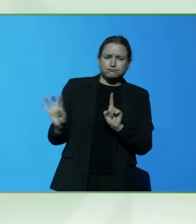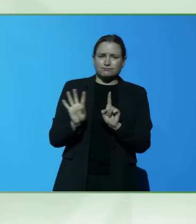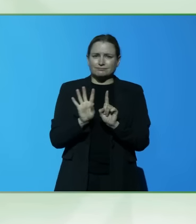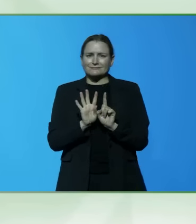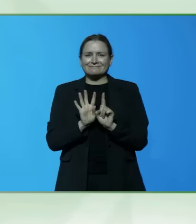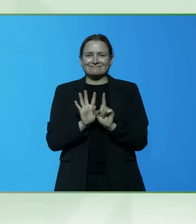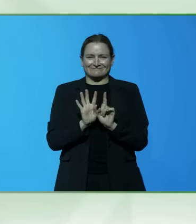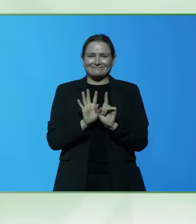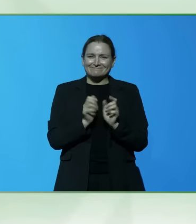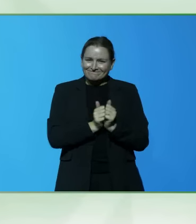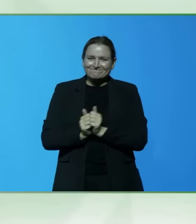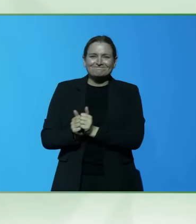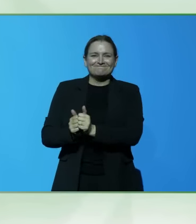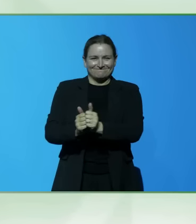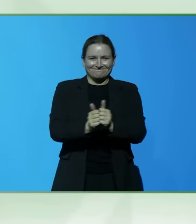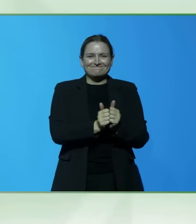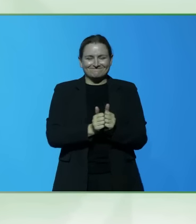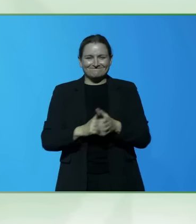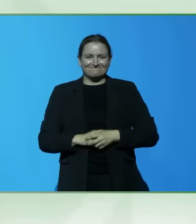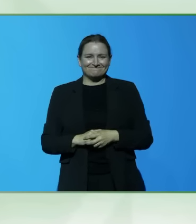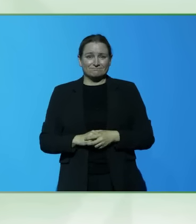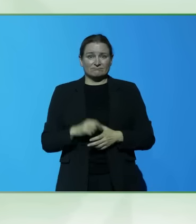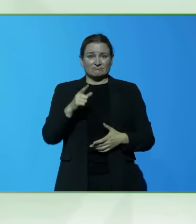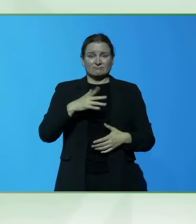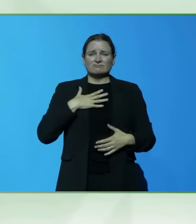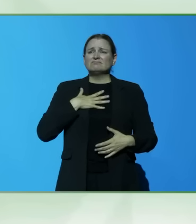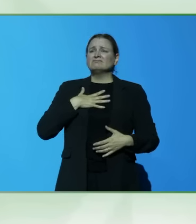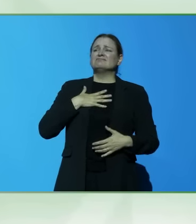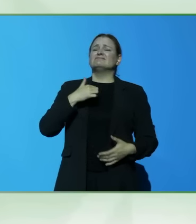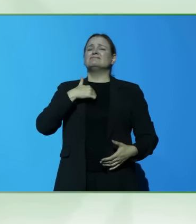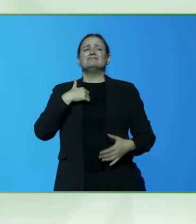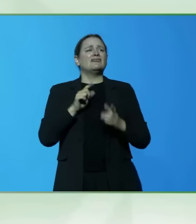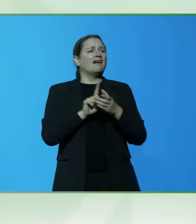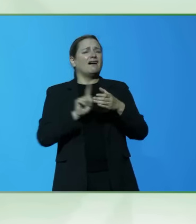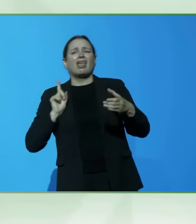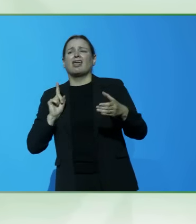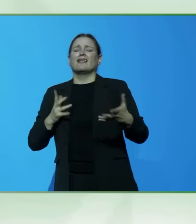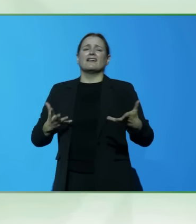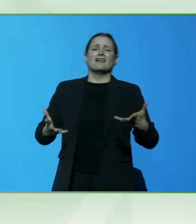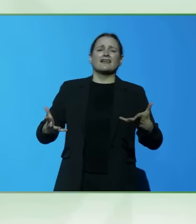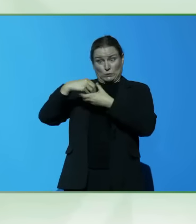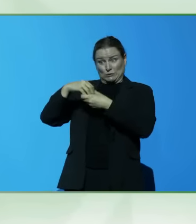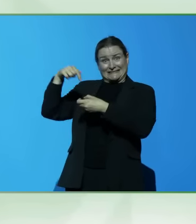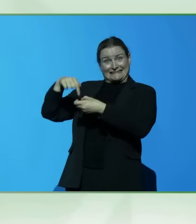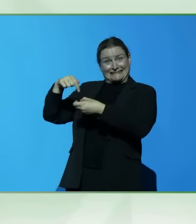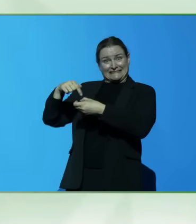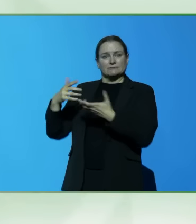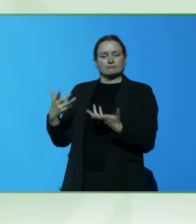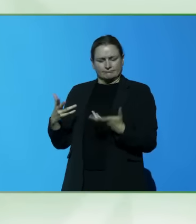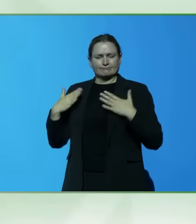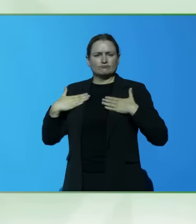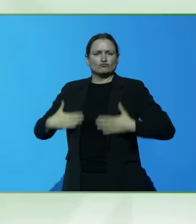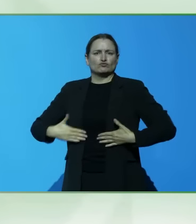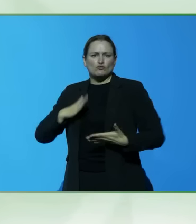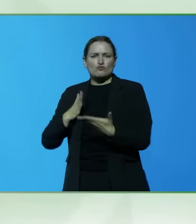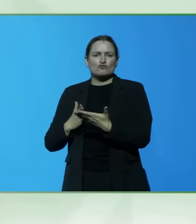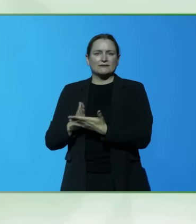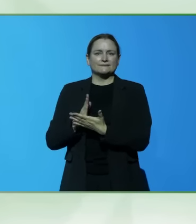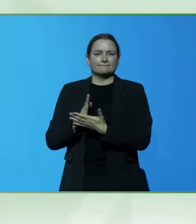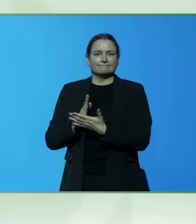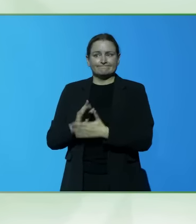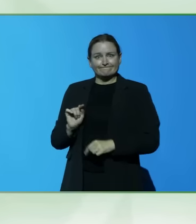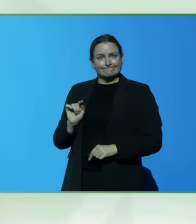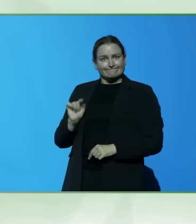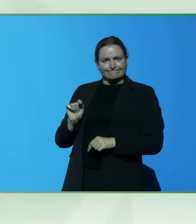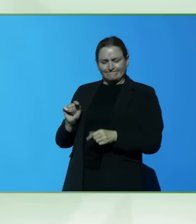Systems might not be inclusive, but they are human-made. It's built to survive